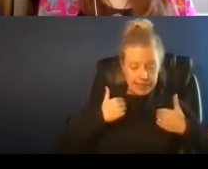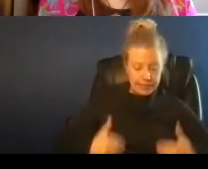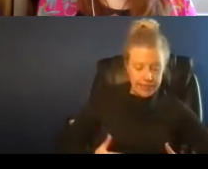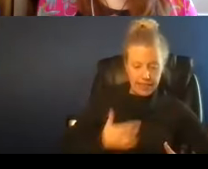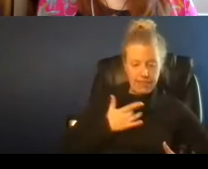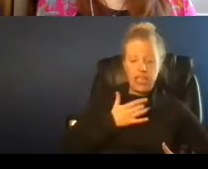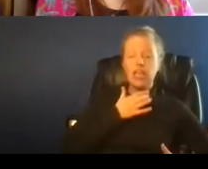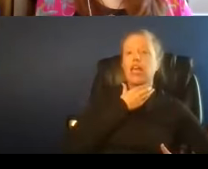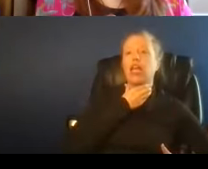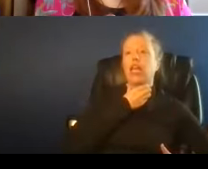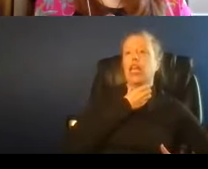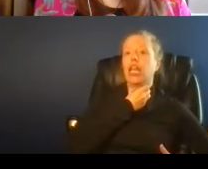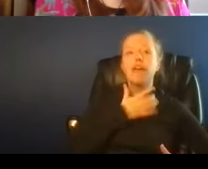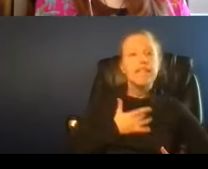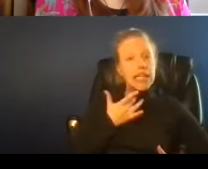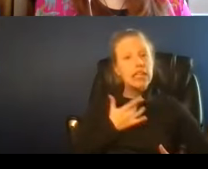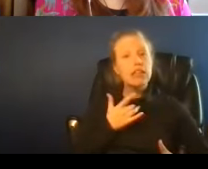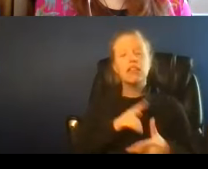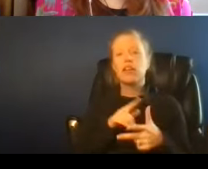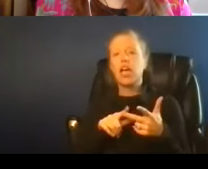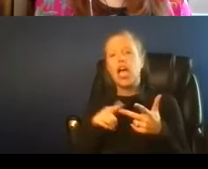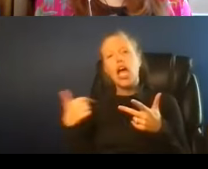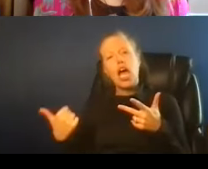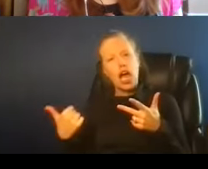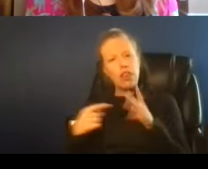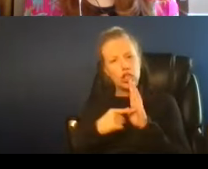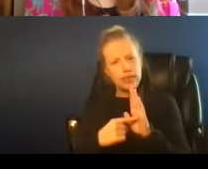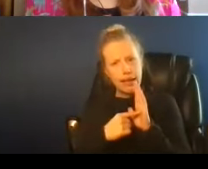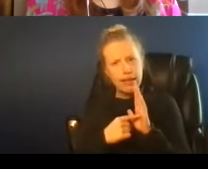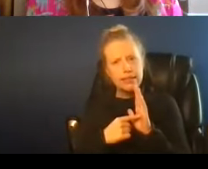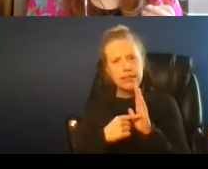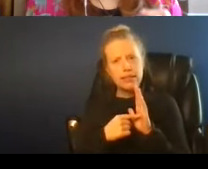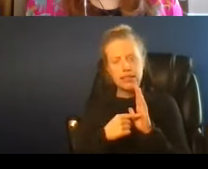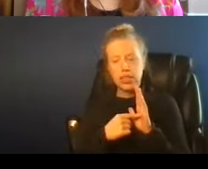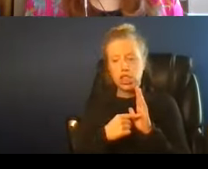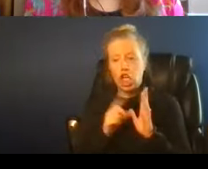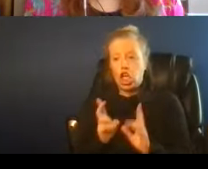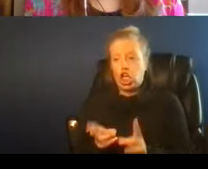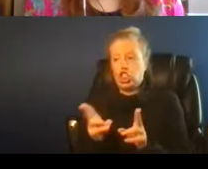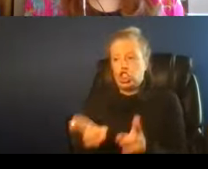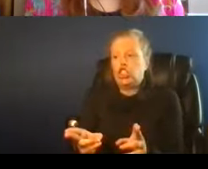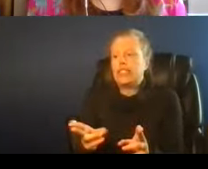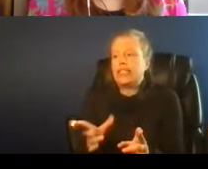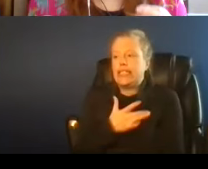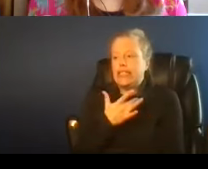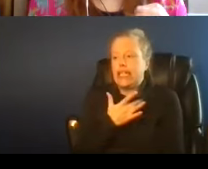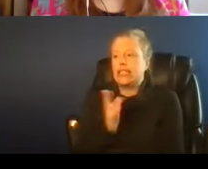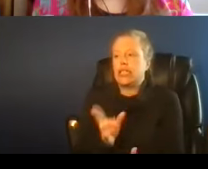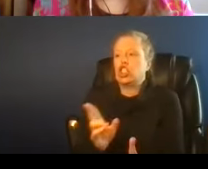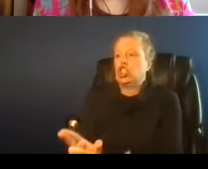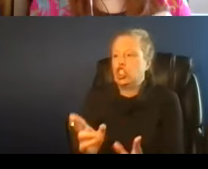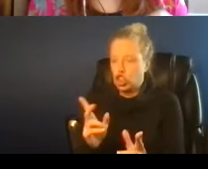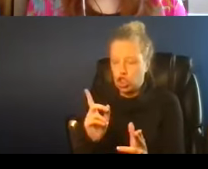throat is closing up. Other signs are urgency, like a sense of you need something to